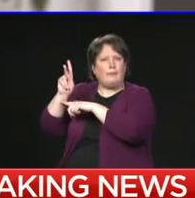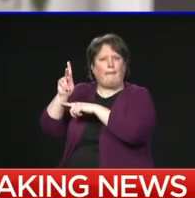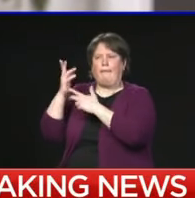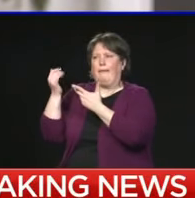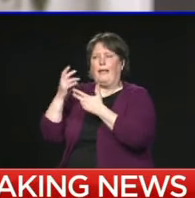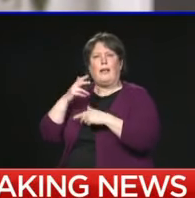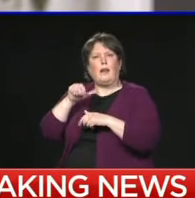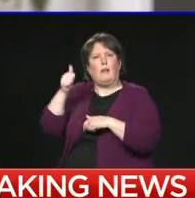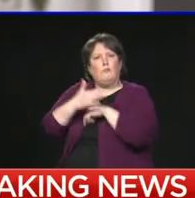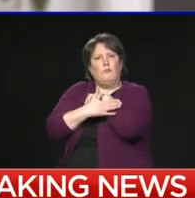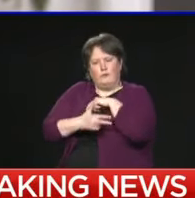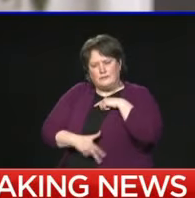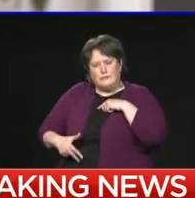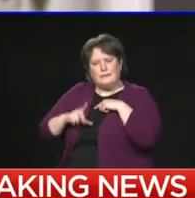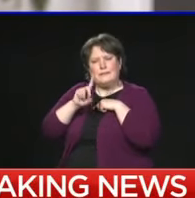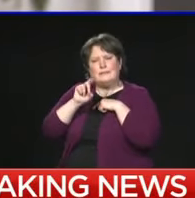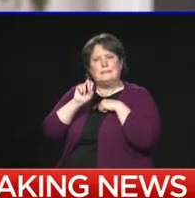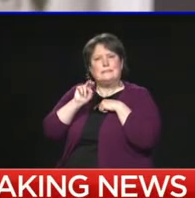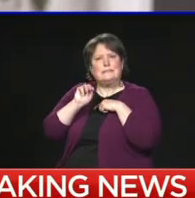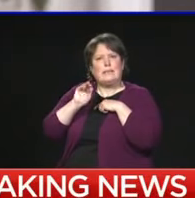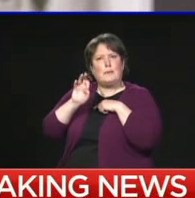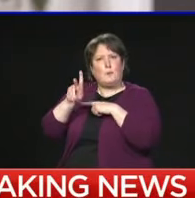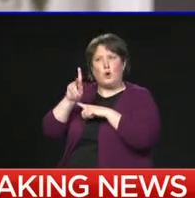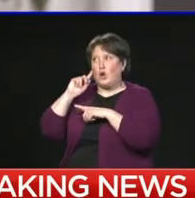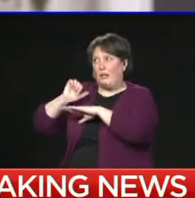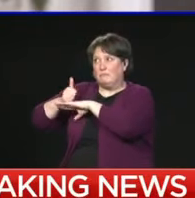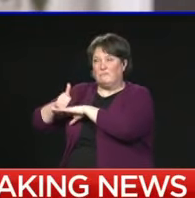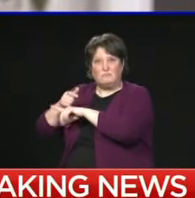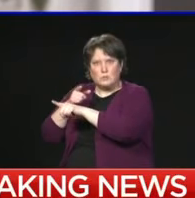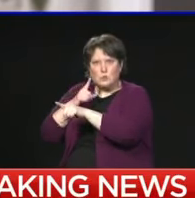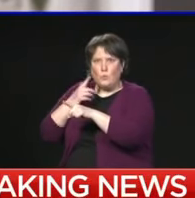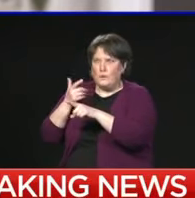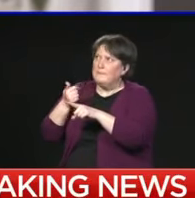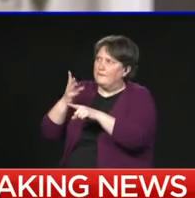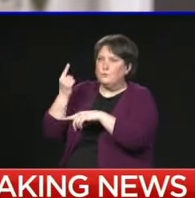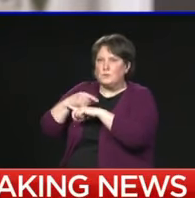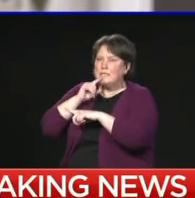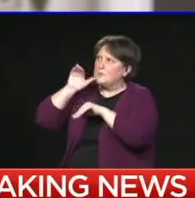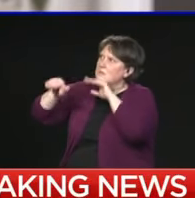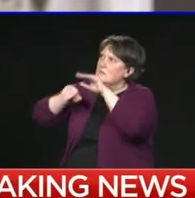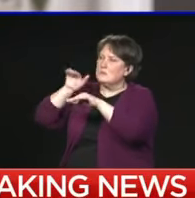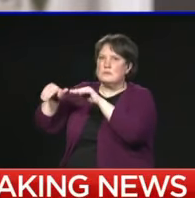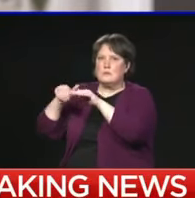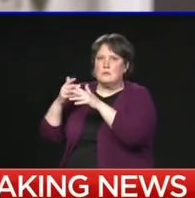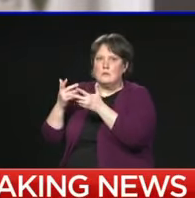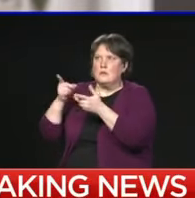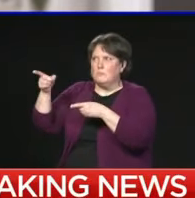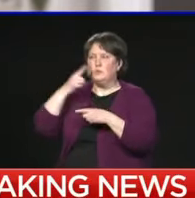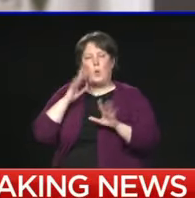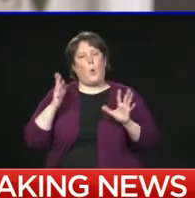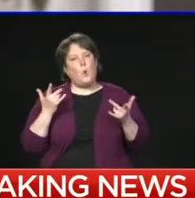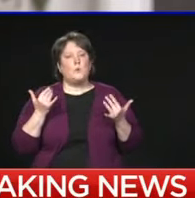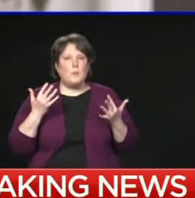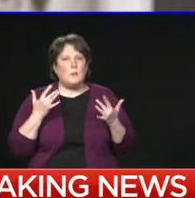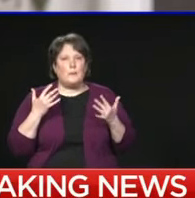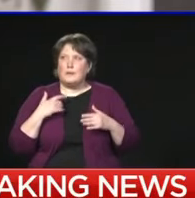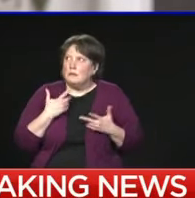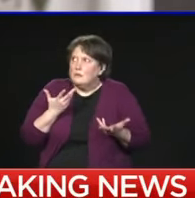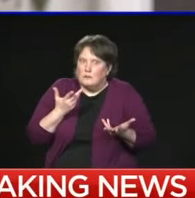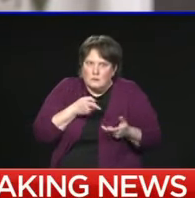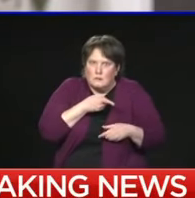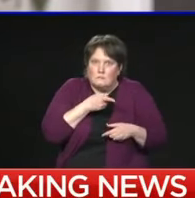slow process that you're rolling out right now. You've been asked about this for several days now. Your question keeps being, things are still on the table, but people